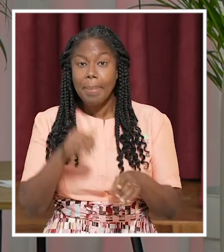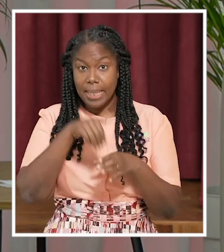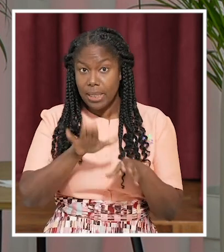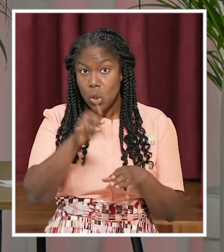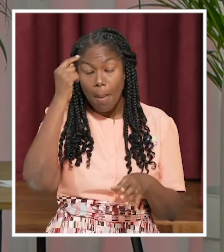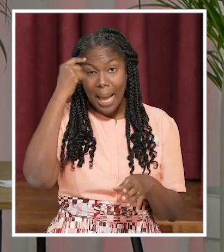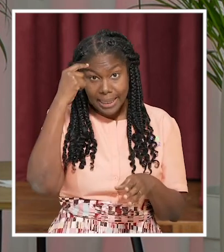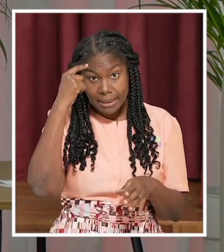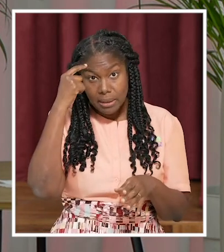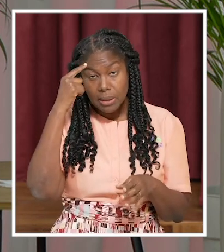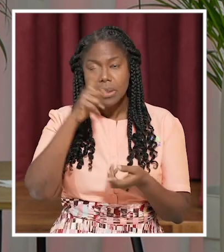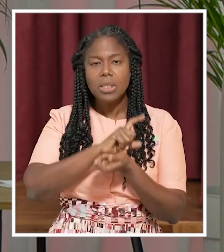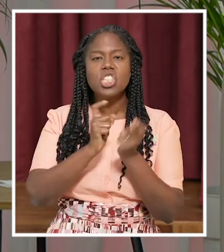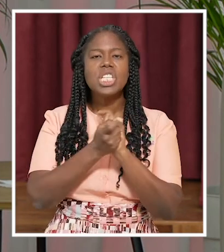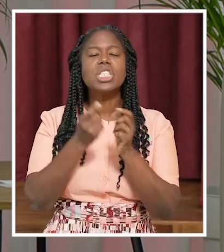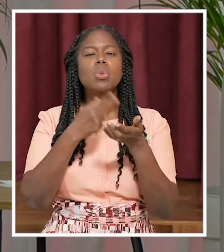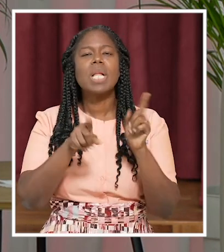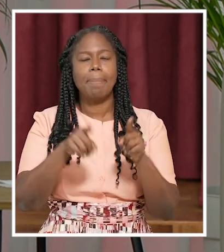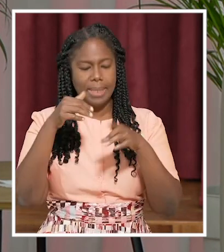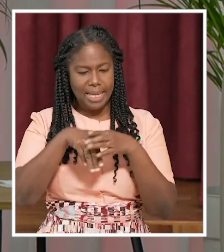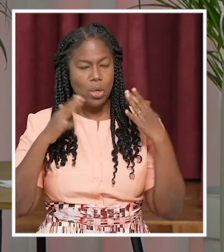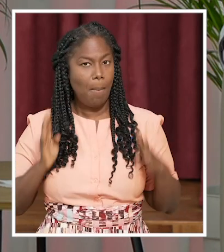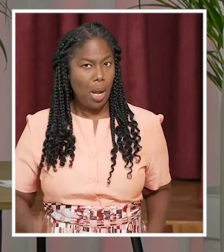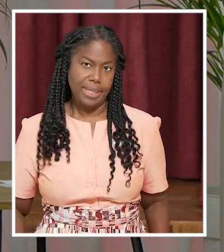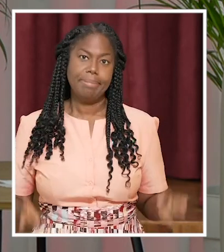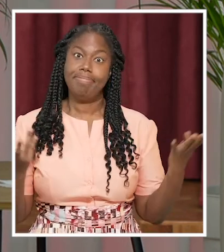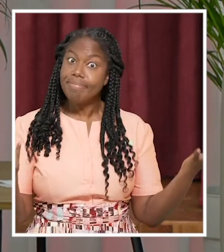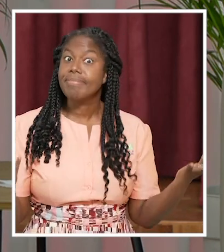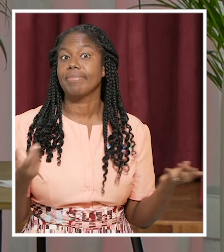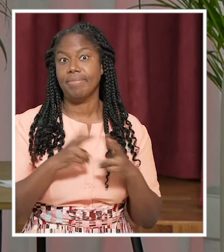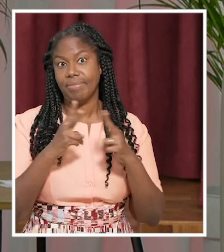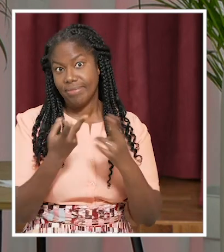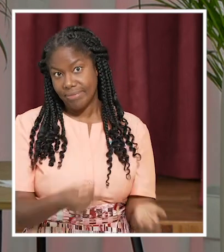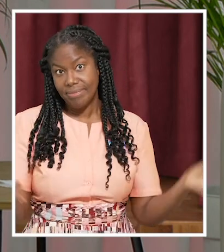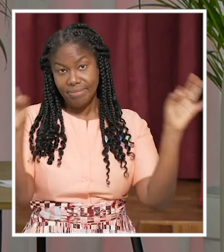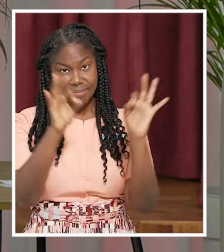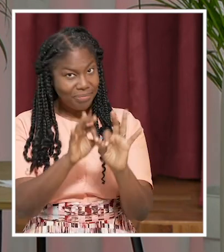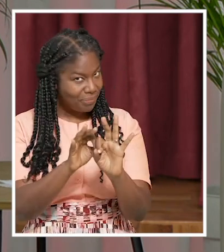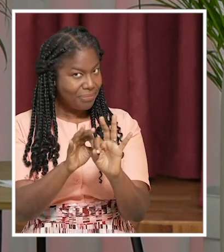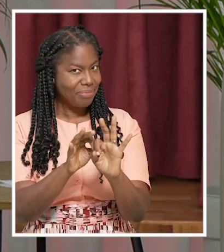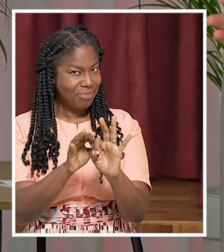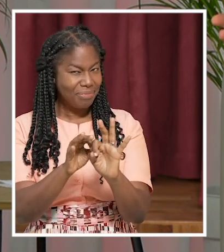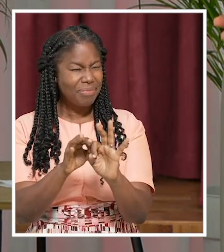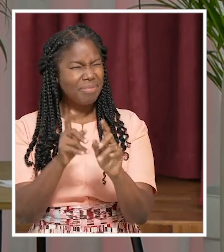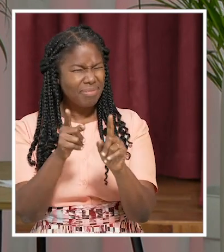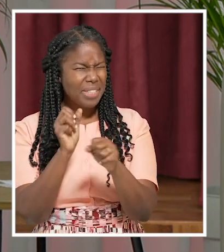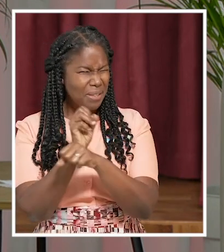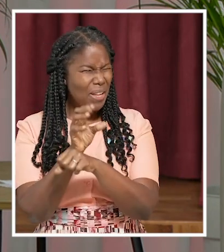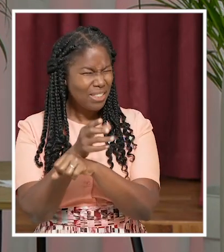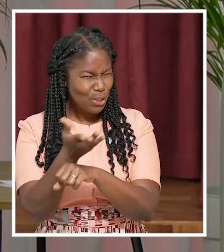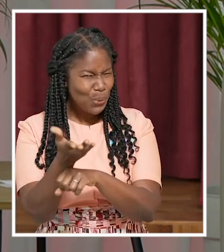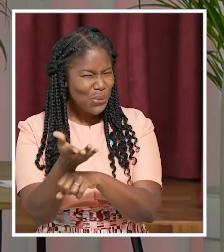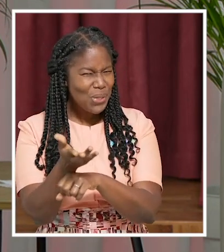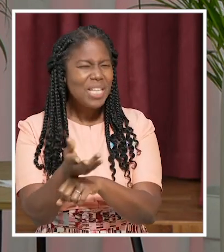your medical conditions that could happen in your body as well. So it is it is advisable that we take care of our mental health. So take